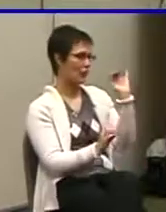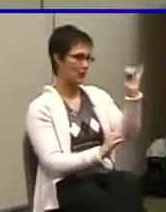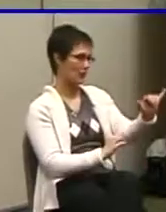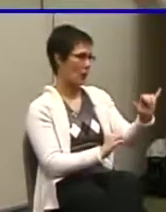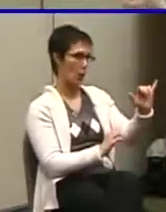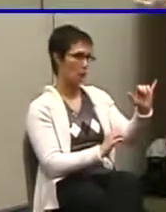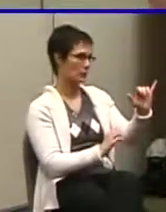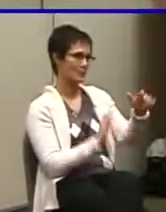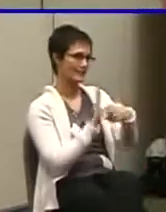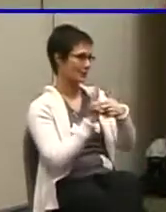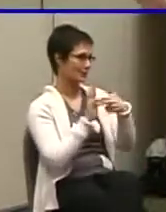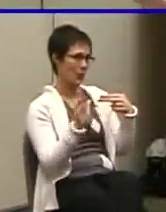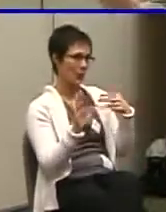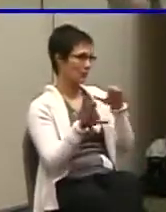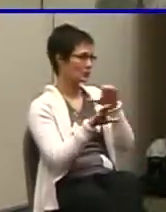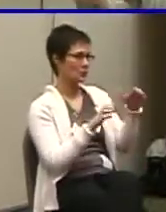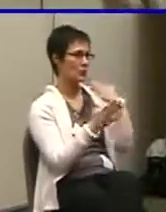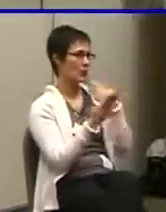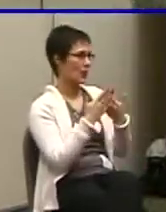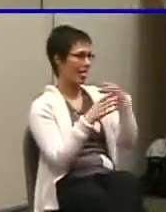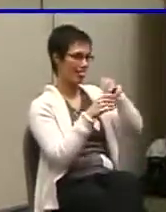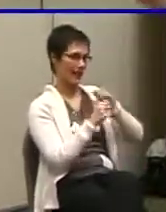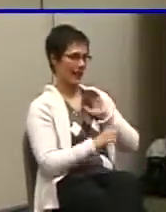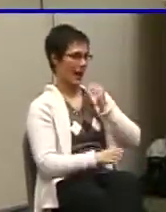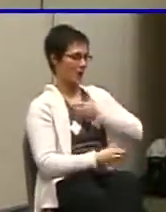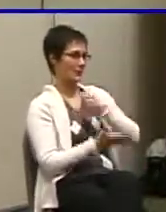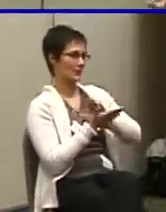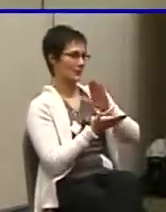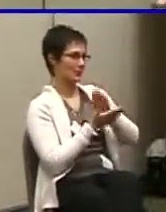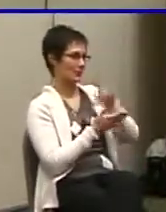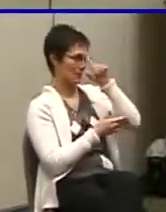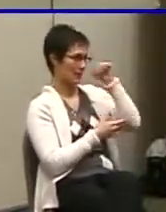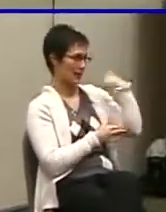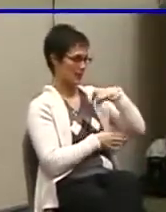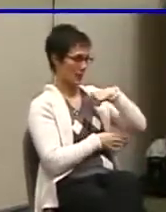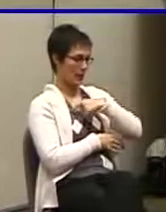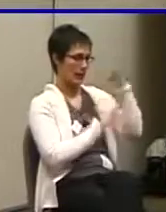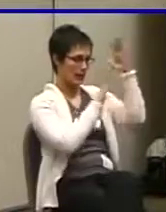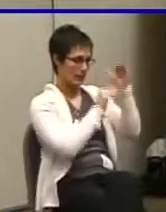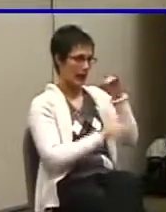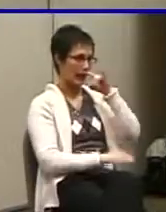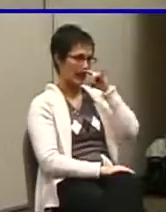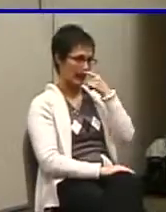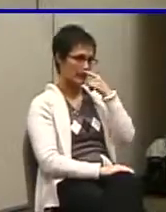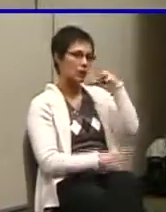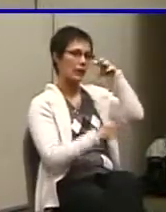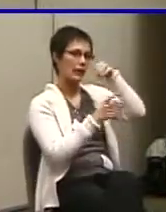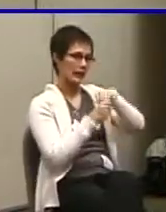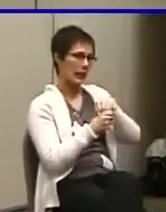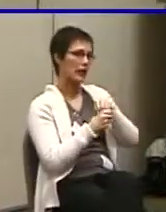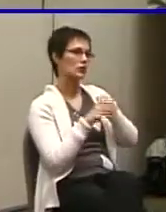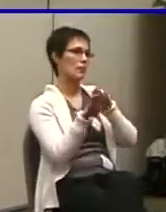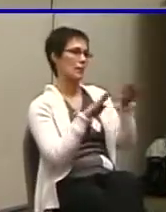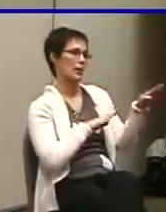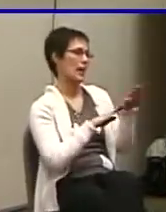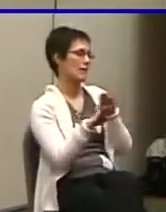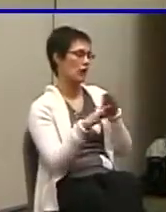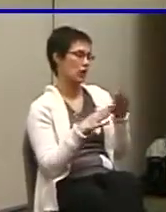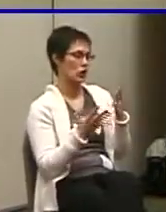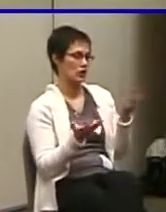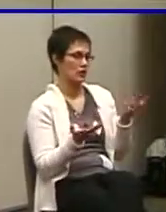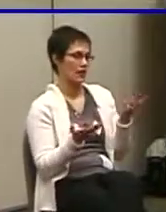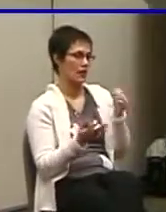disorders do well whatsoever in our schools, because we expect kids to engage in behaviors that these disorders just fly in the face